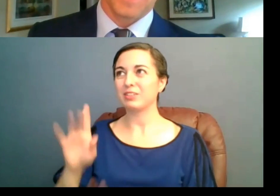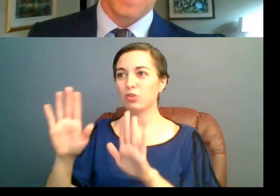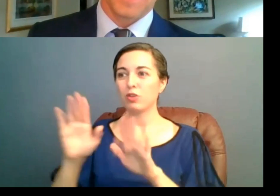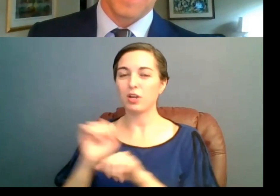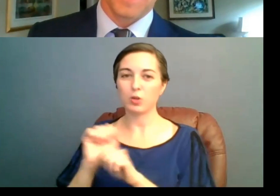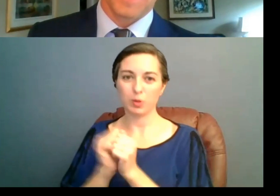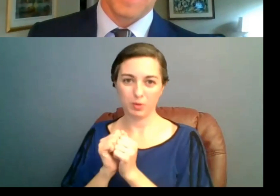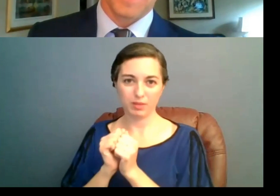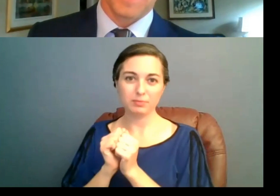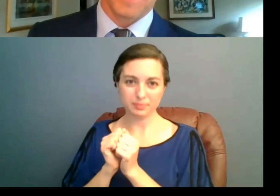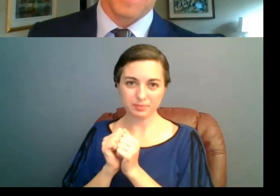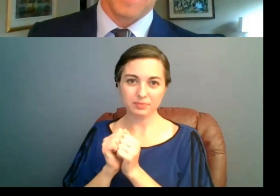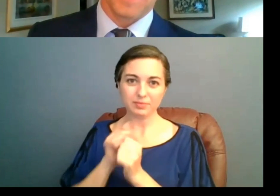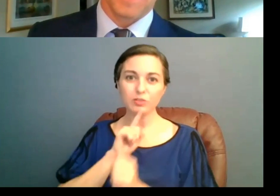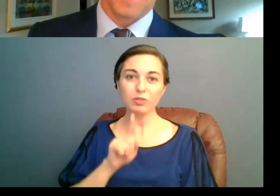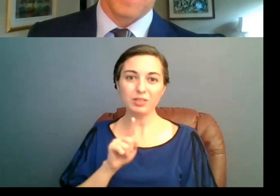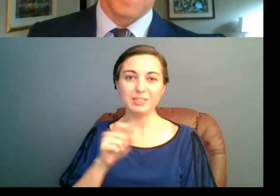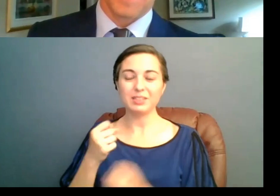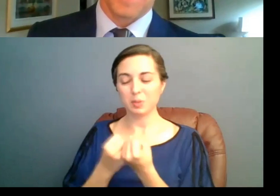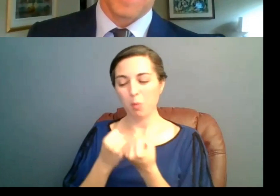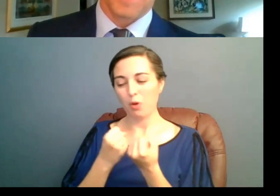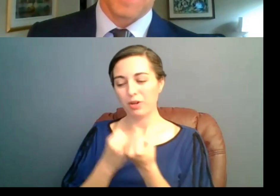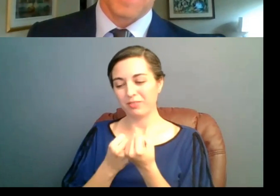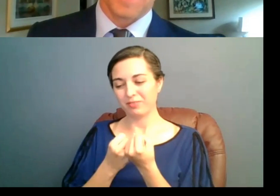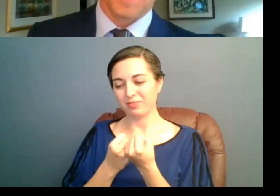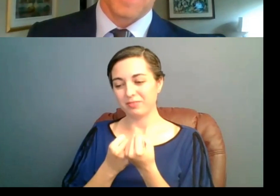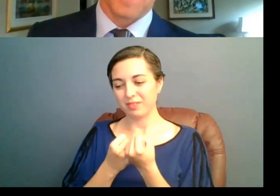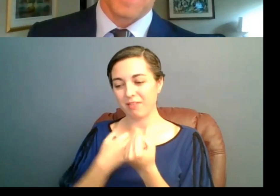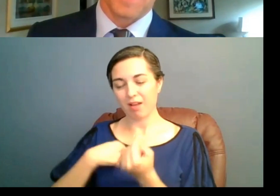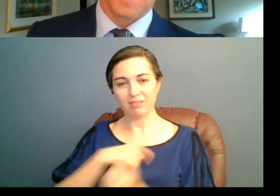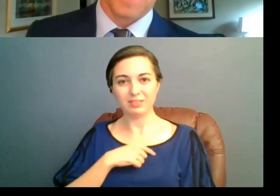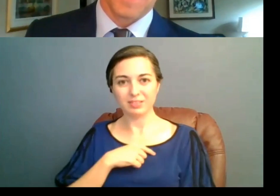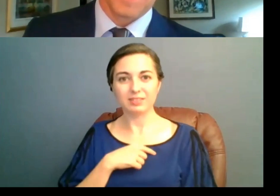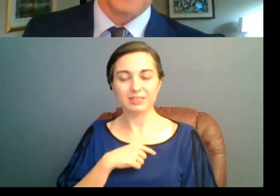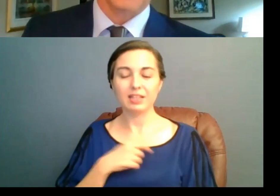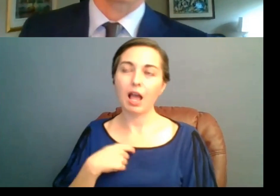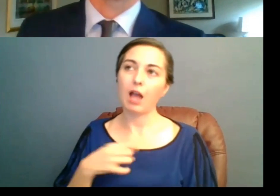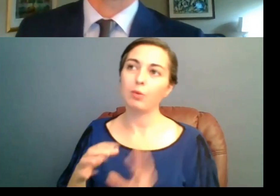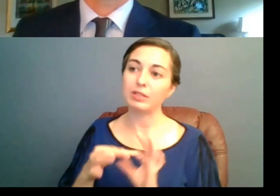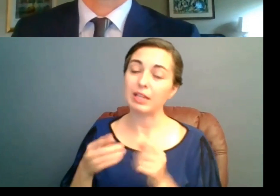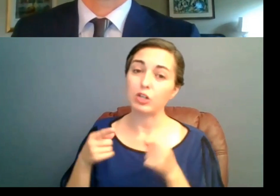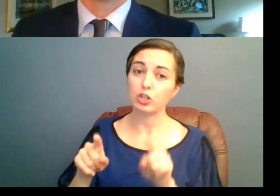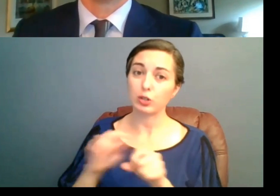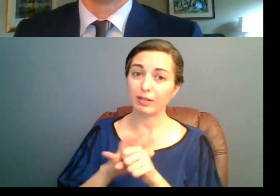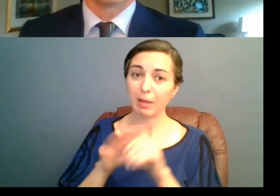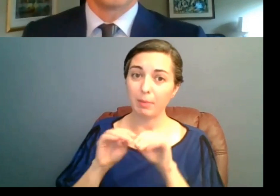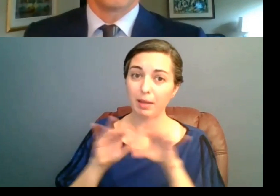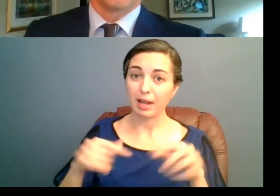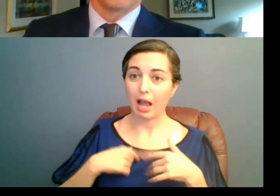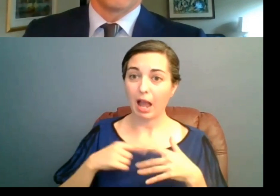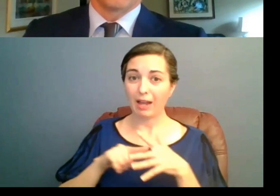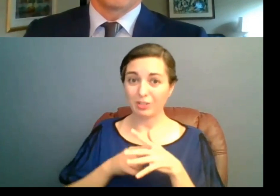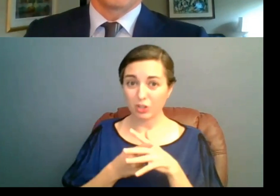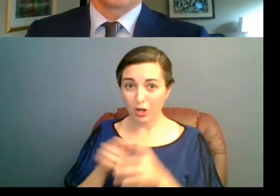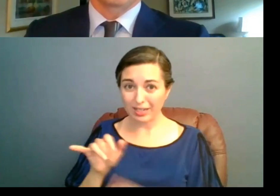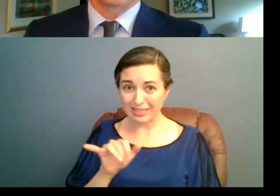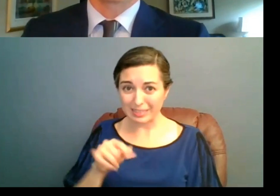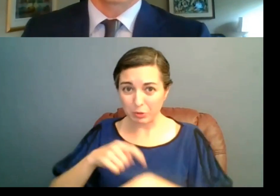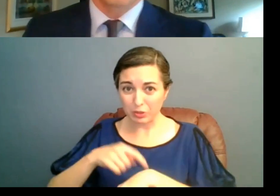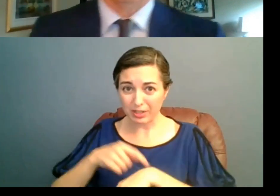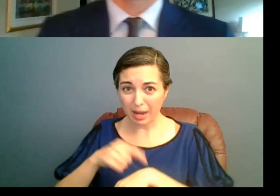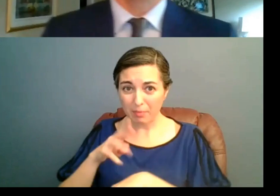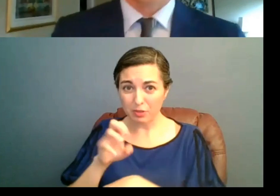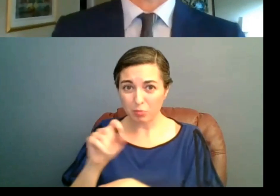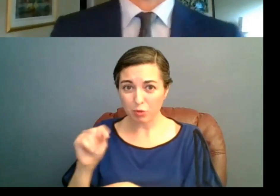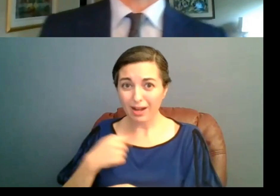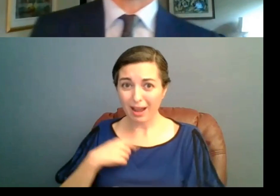with and so supportive of us. I will say through the pandemic. So I started similar timing to Brett. I actually started in March